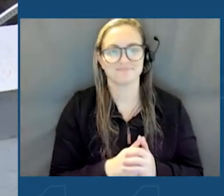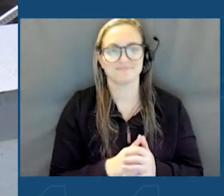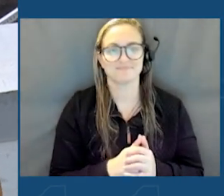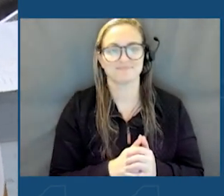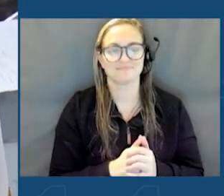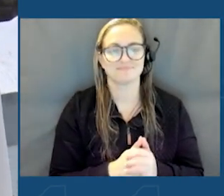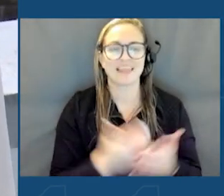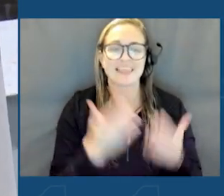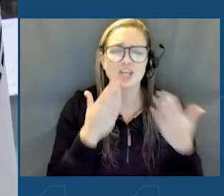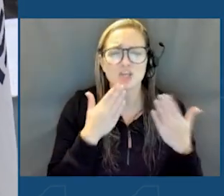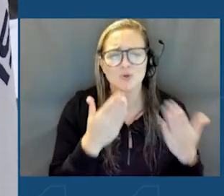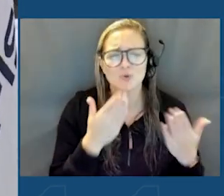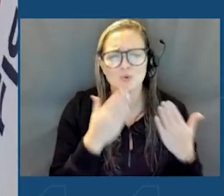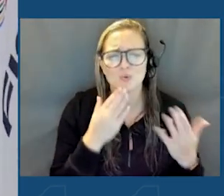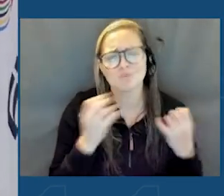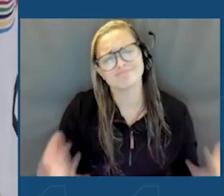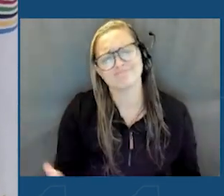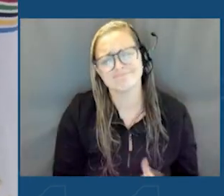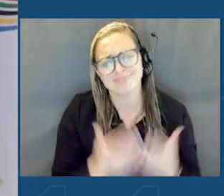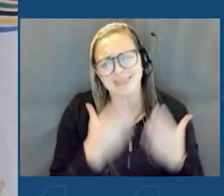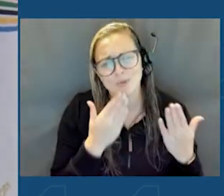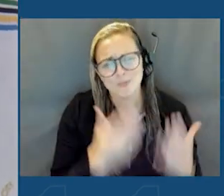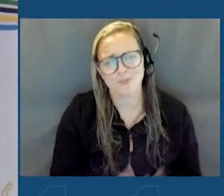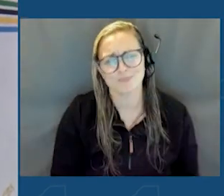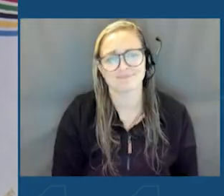thank you very much. Thank you.